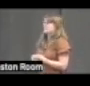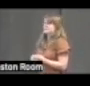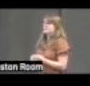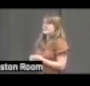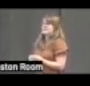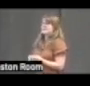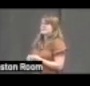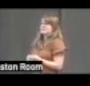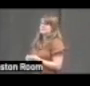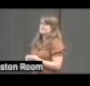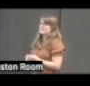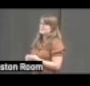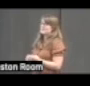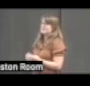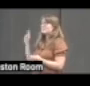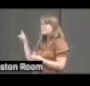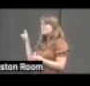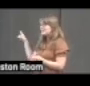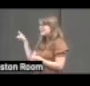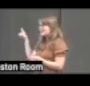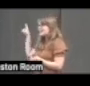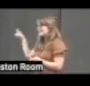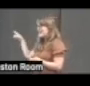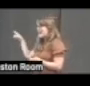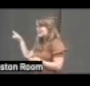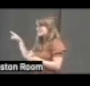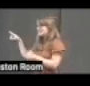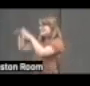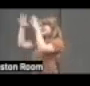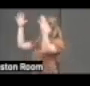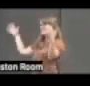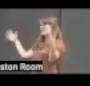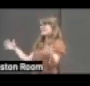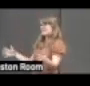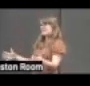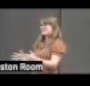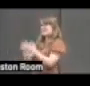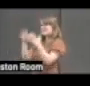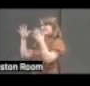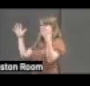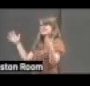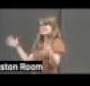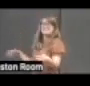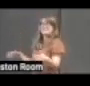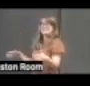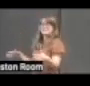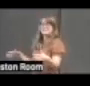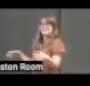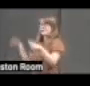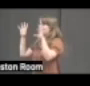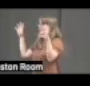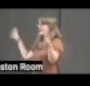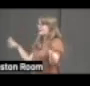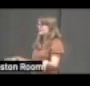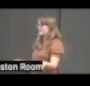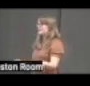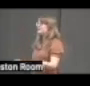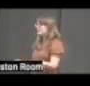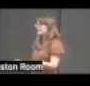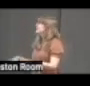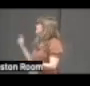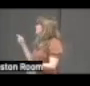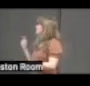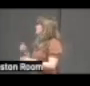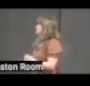or 38, were successful. So we were hitting that exact, remember how I gave you that same statistic for the overall zoo